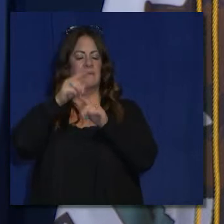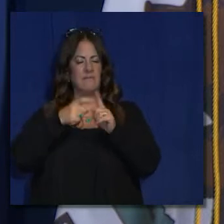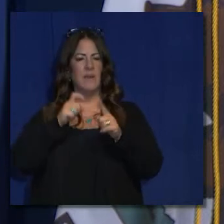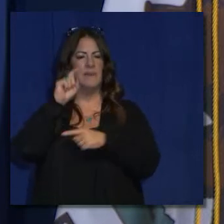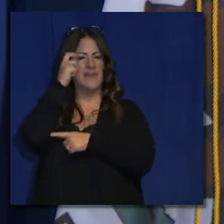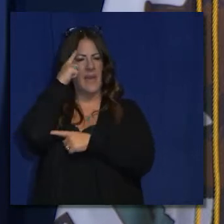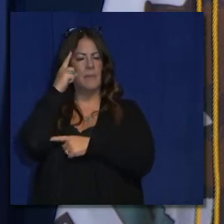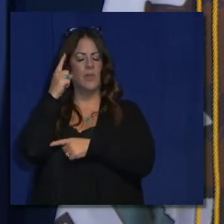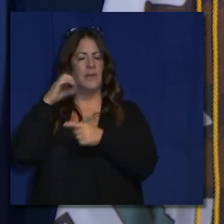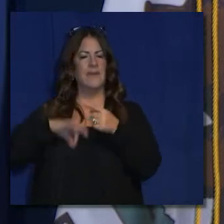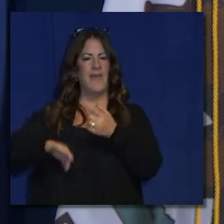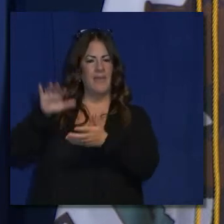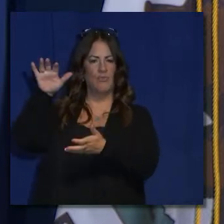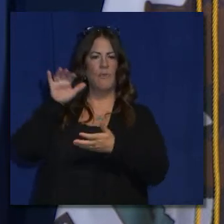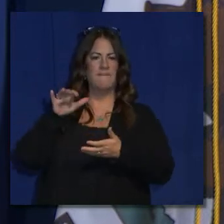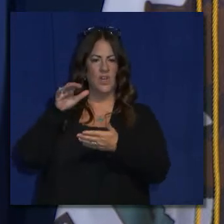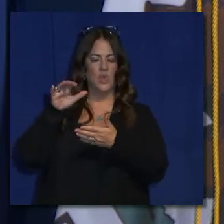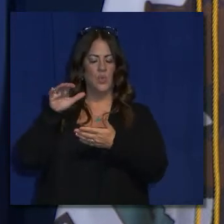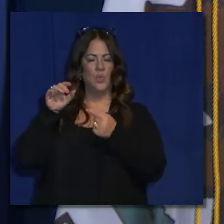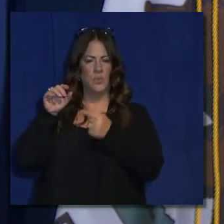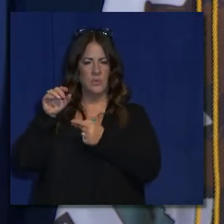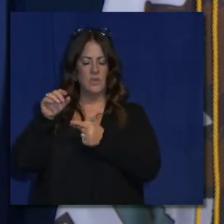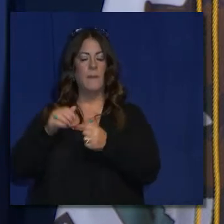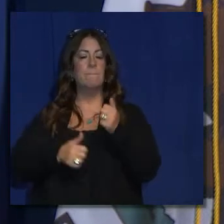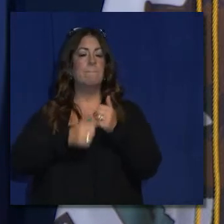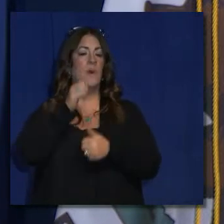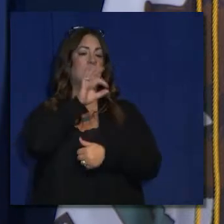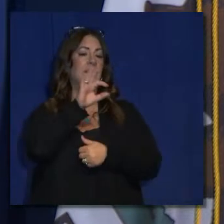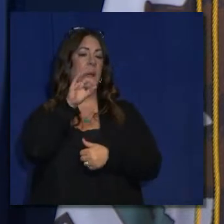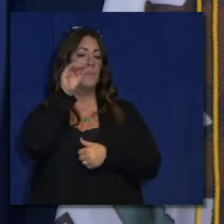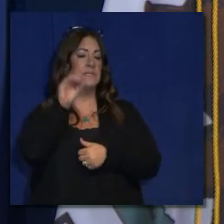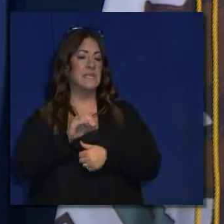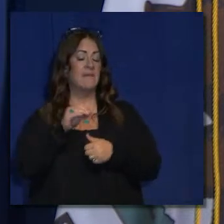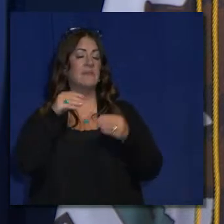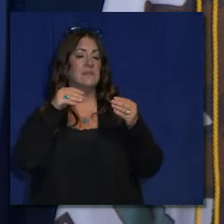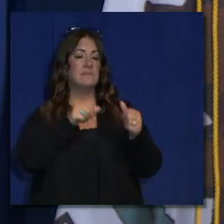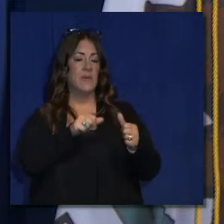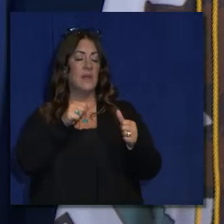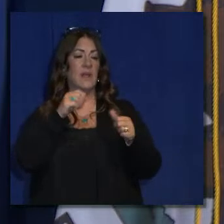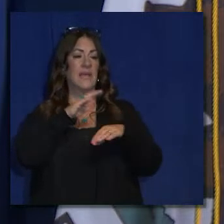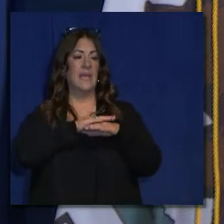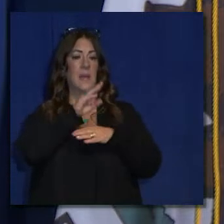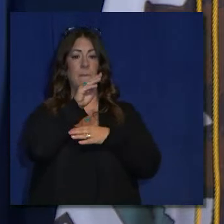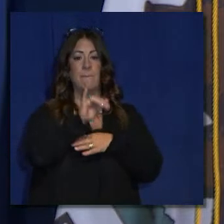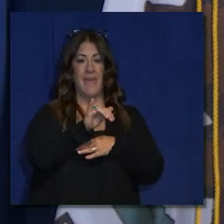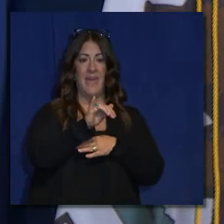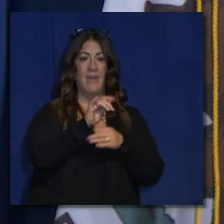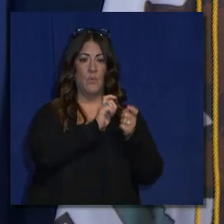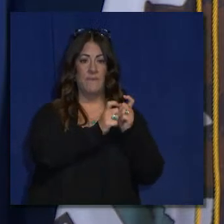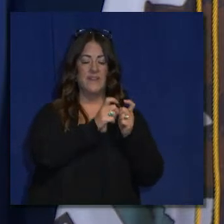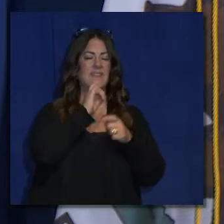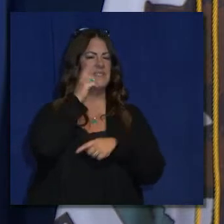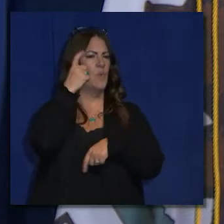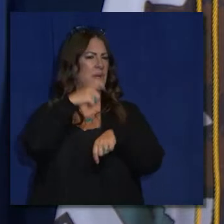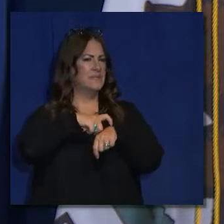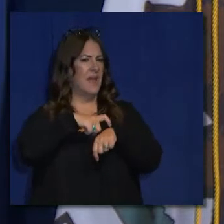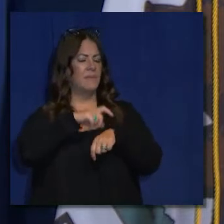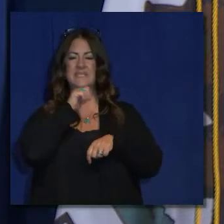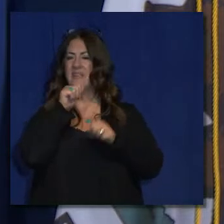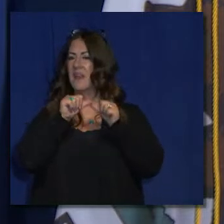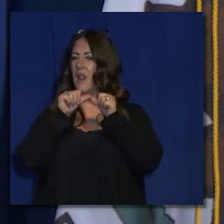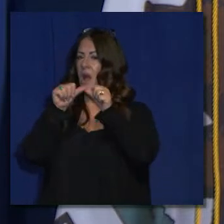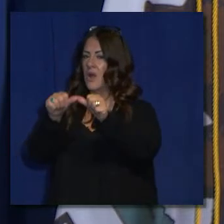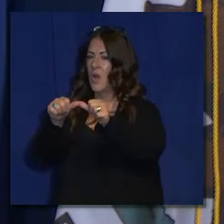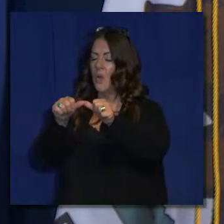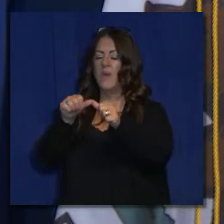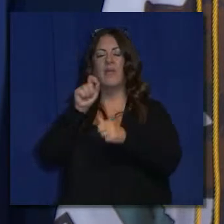revenue. So most of the spending, 99% of the spending we proposed in May revision is one time and not ongoing.